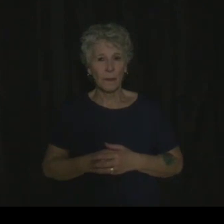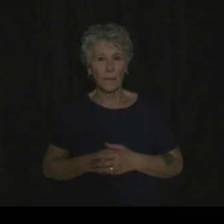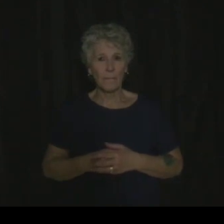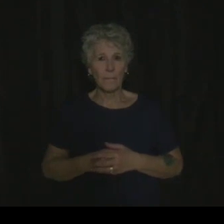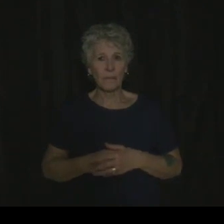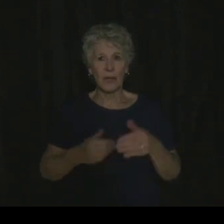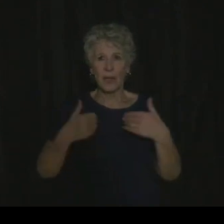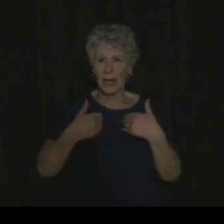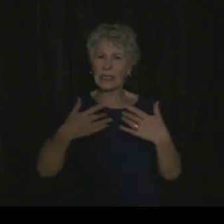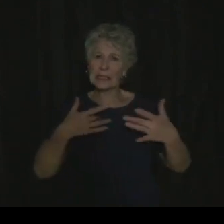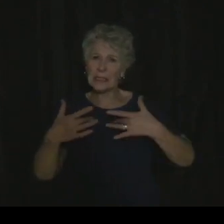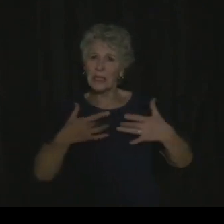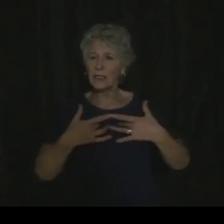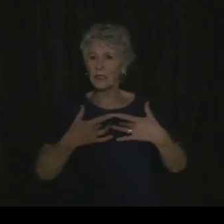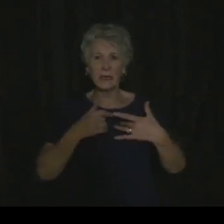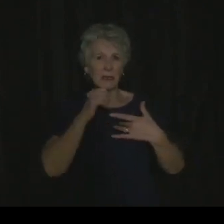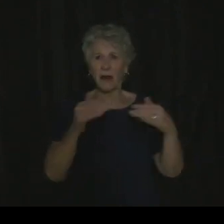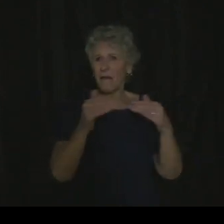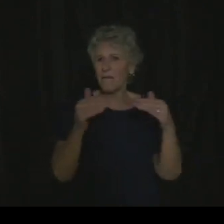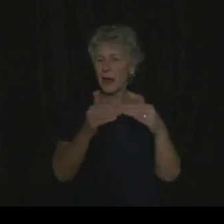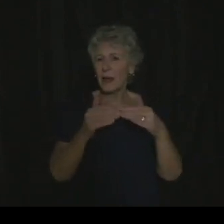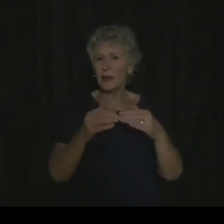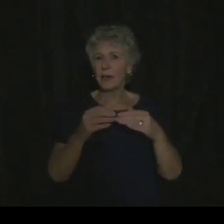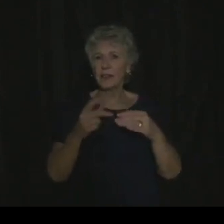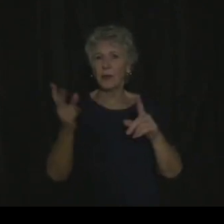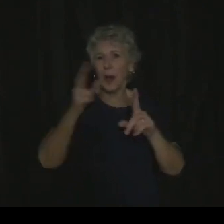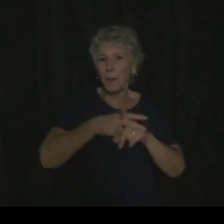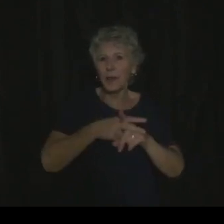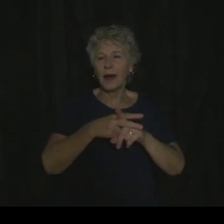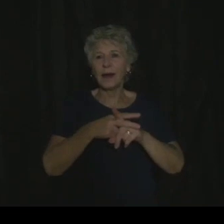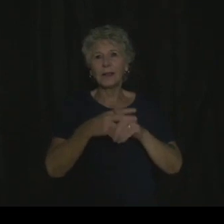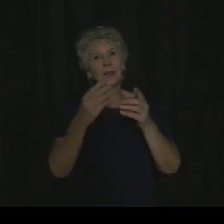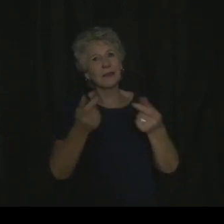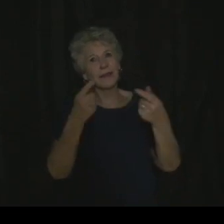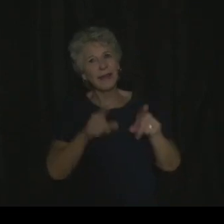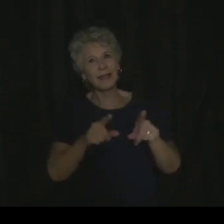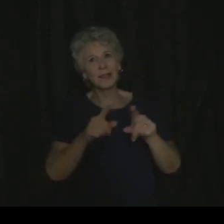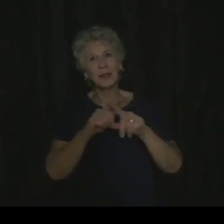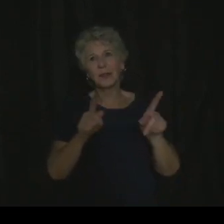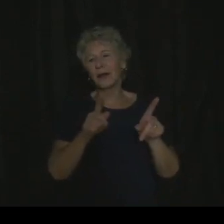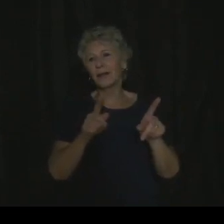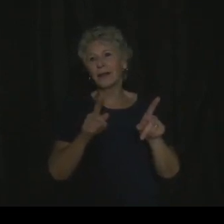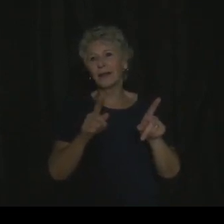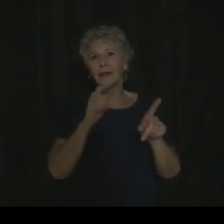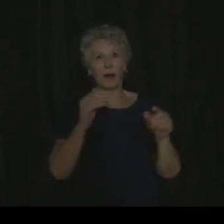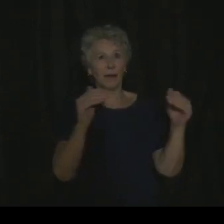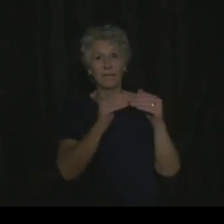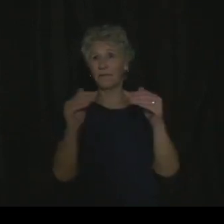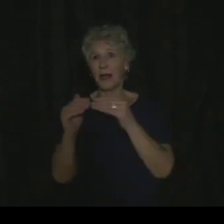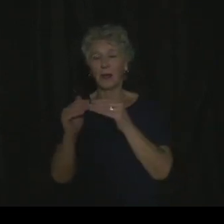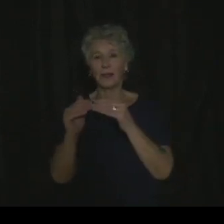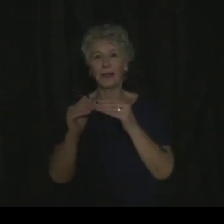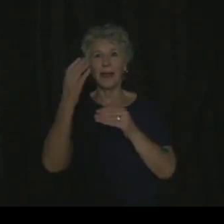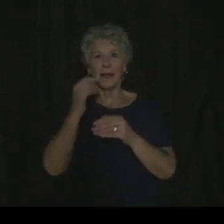He had a sense of injustice, and so he applied a solution, but he didn't do it equitably.